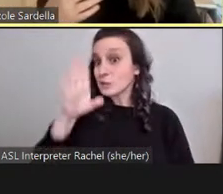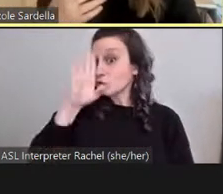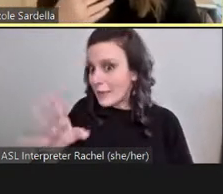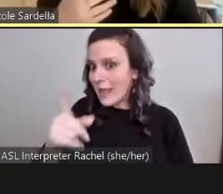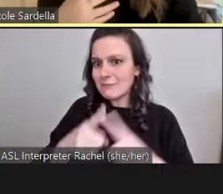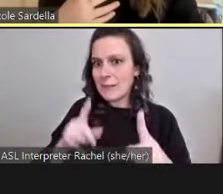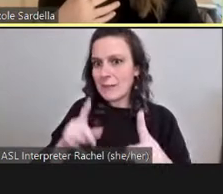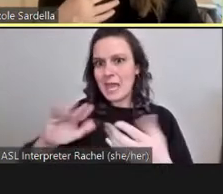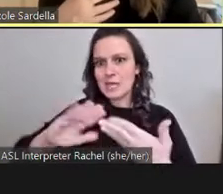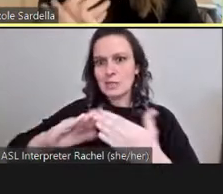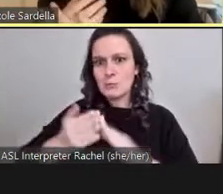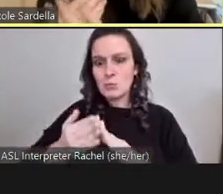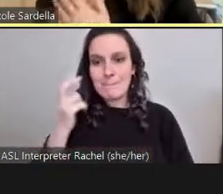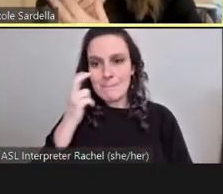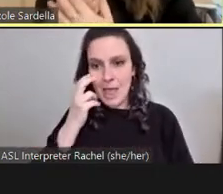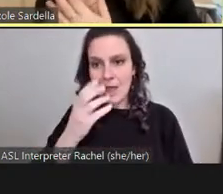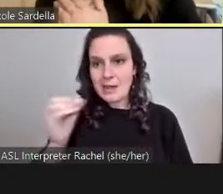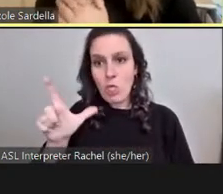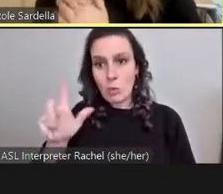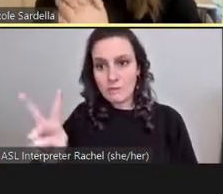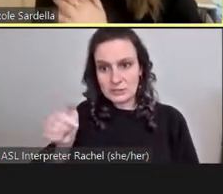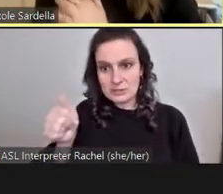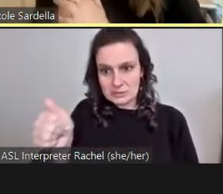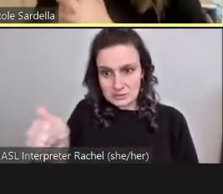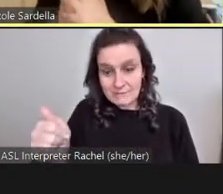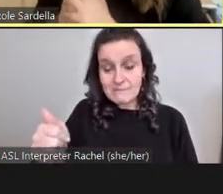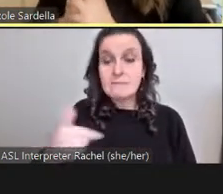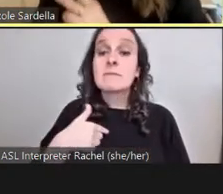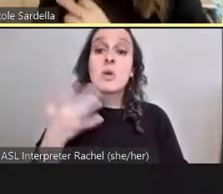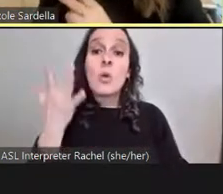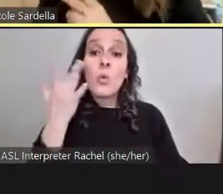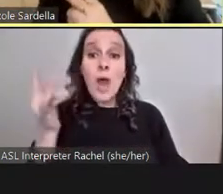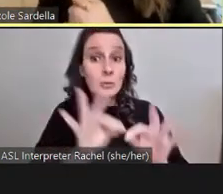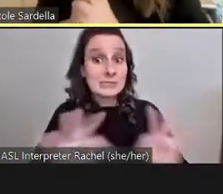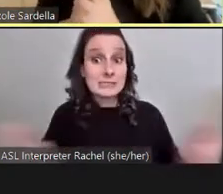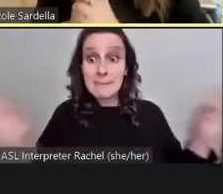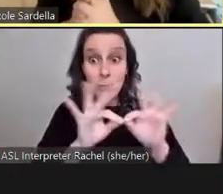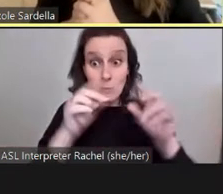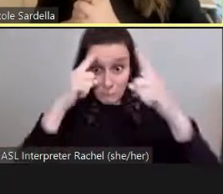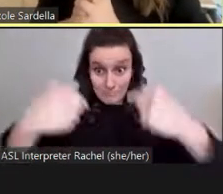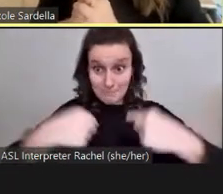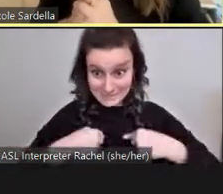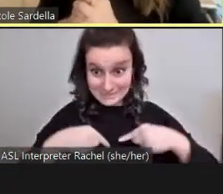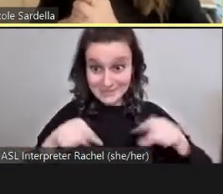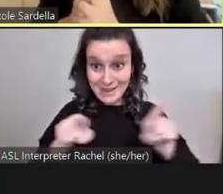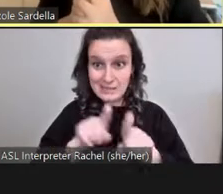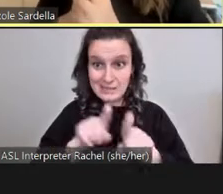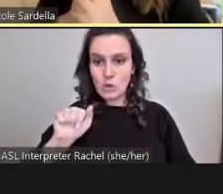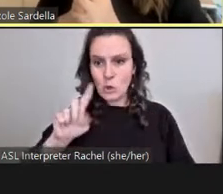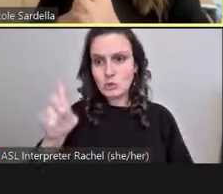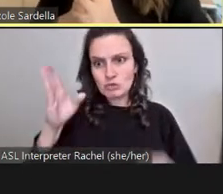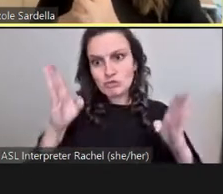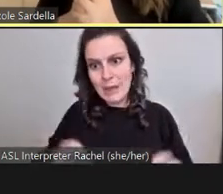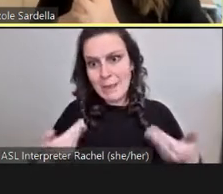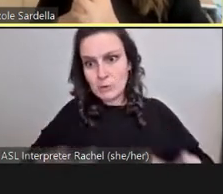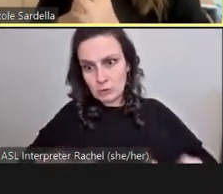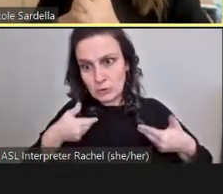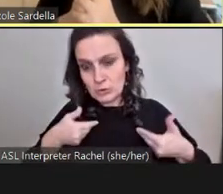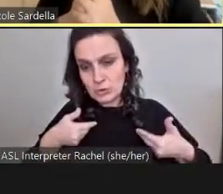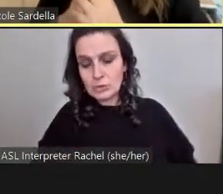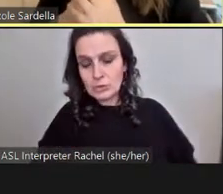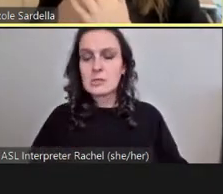because what is so important to me as an audio describer is